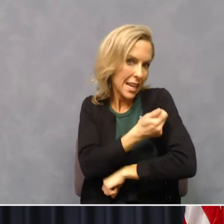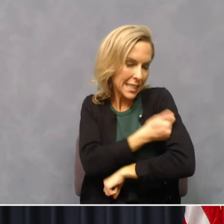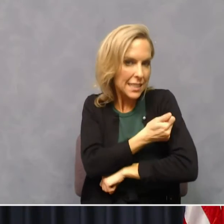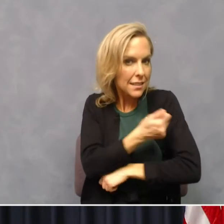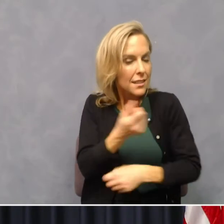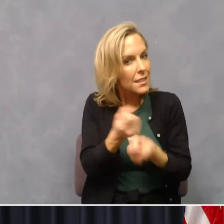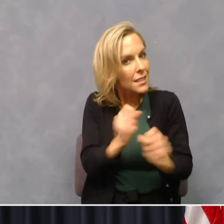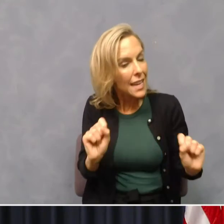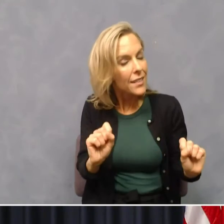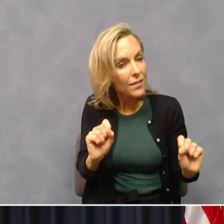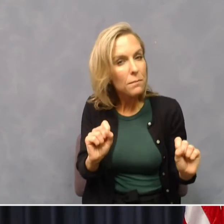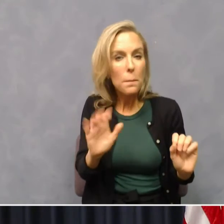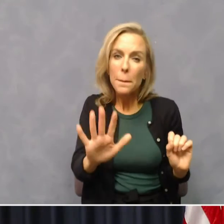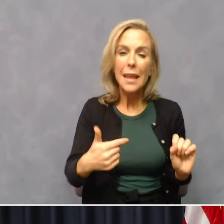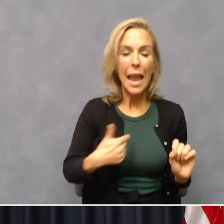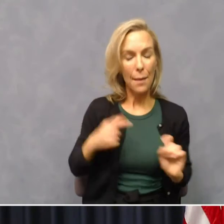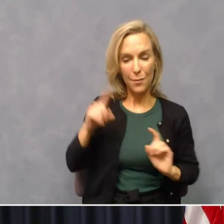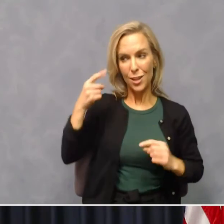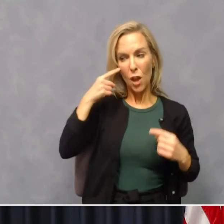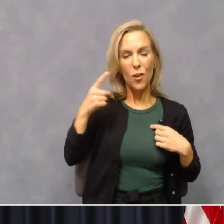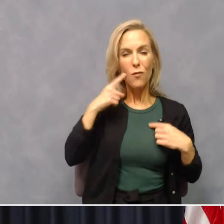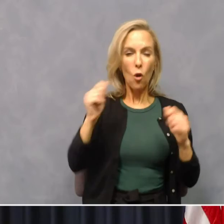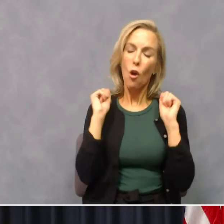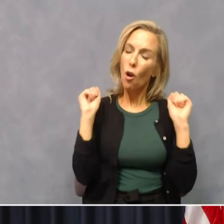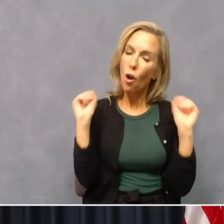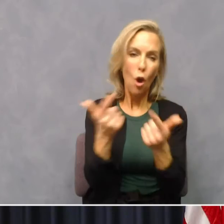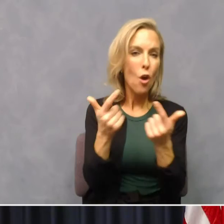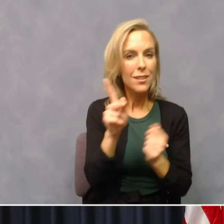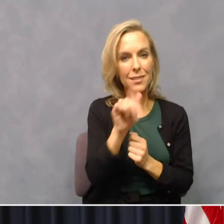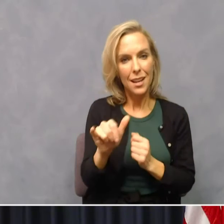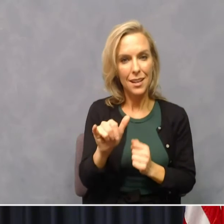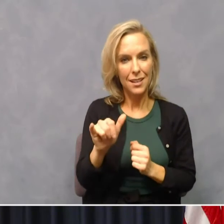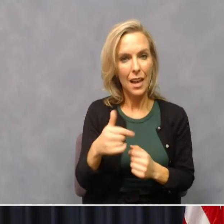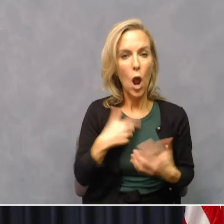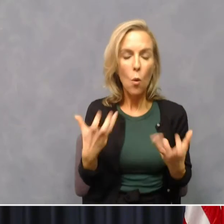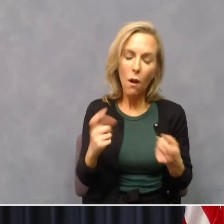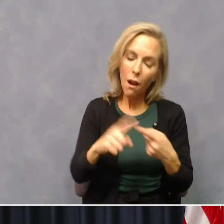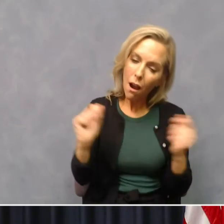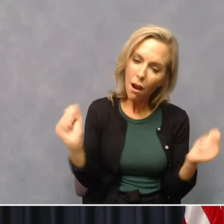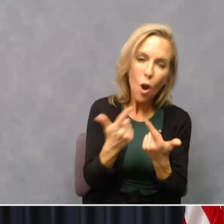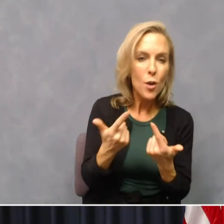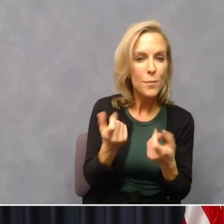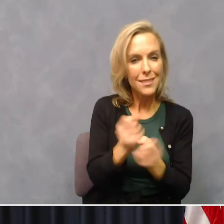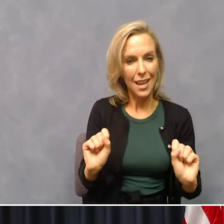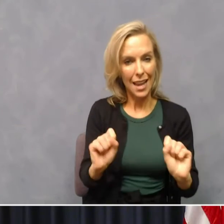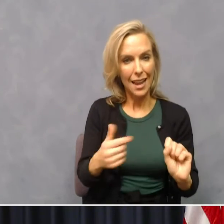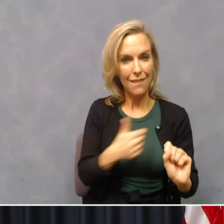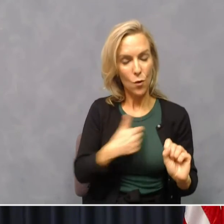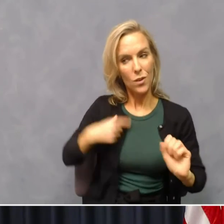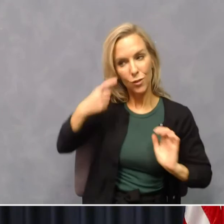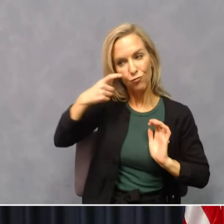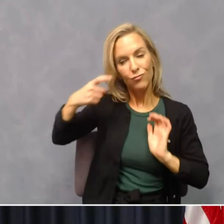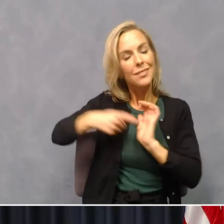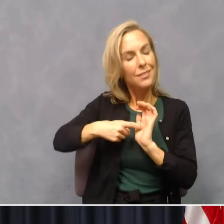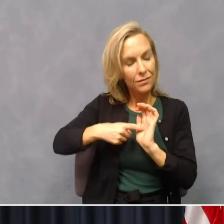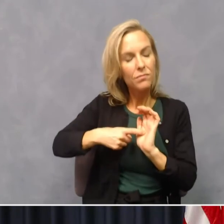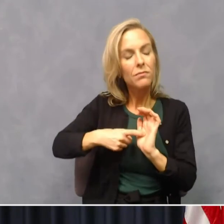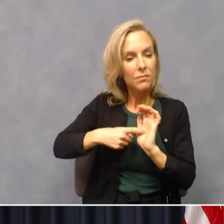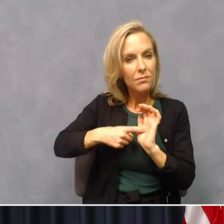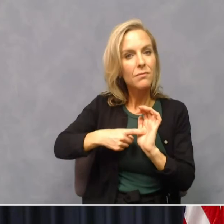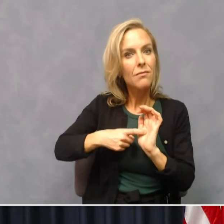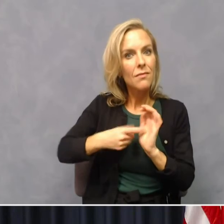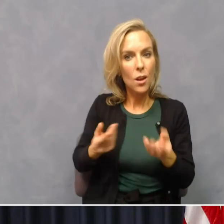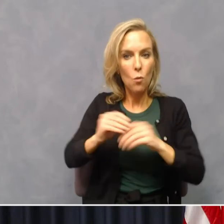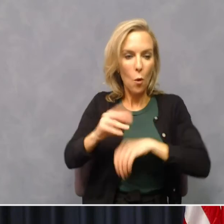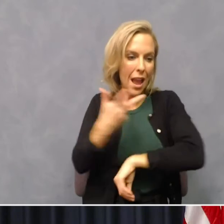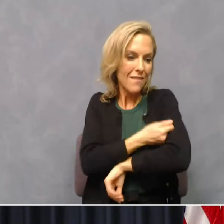safe. Listen, I'm the governor for all of Kentucky. I want everybody to be safe. And if we recognize that there's more vaccine